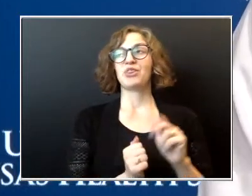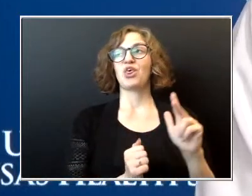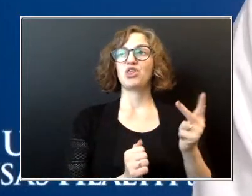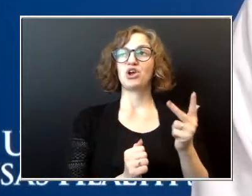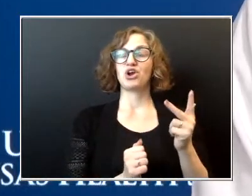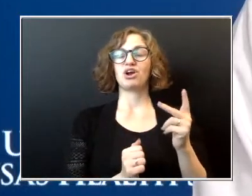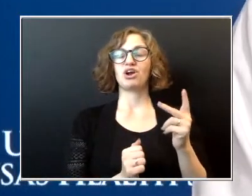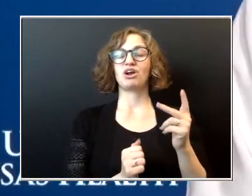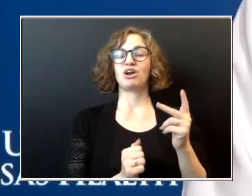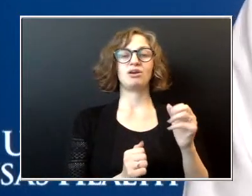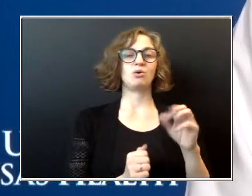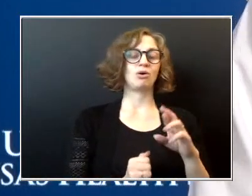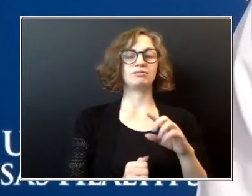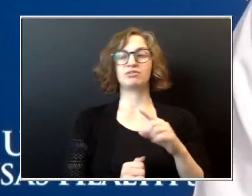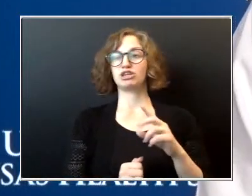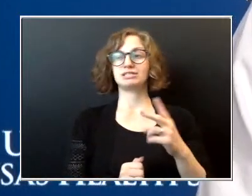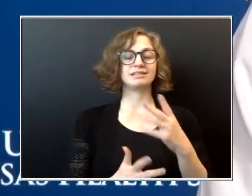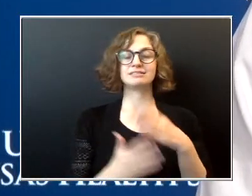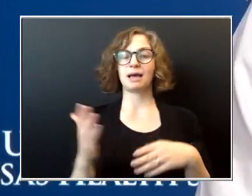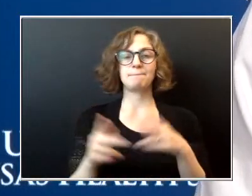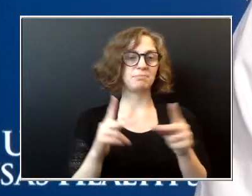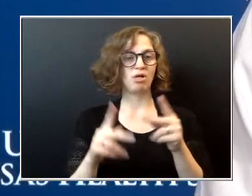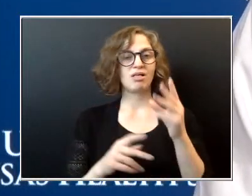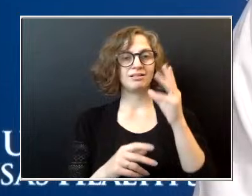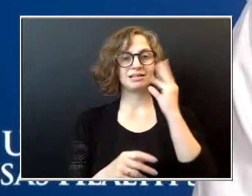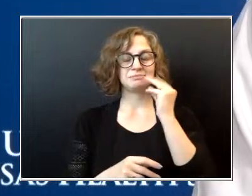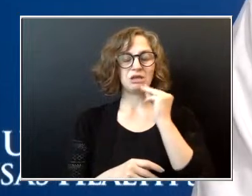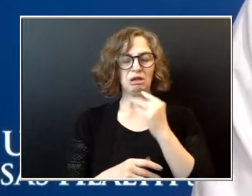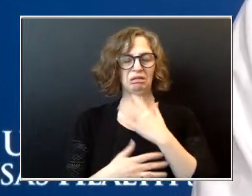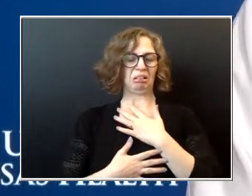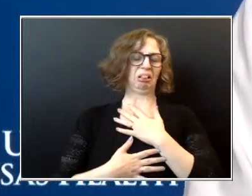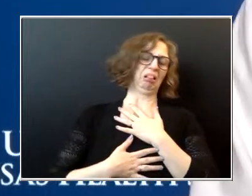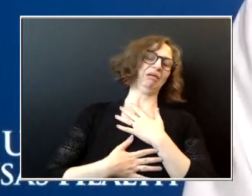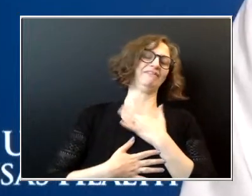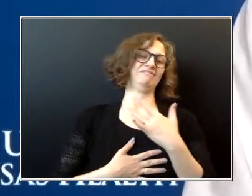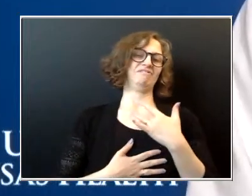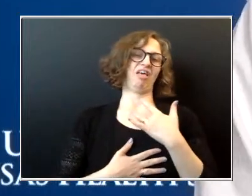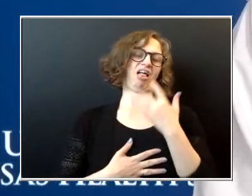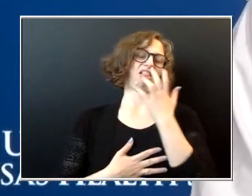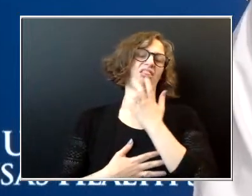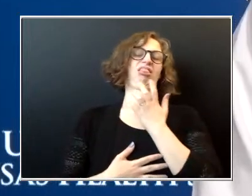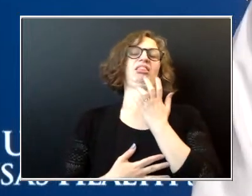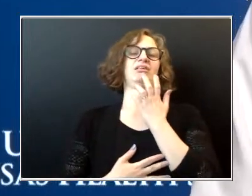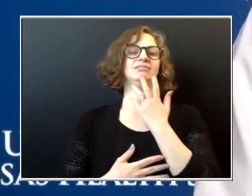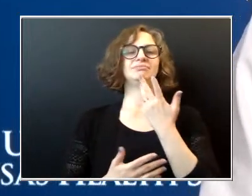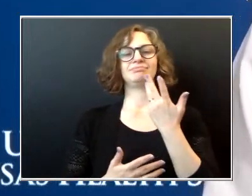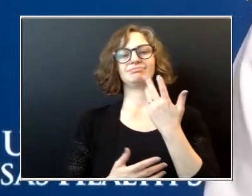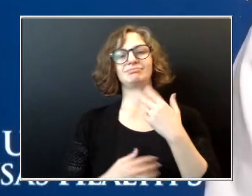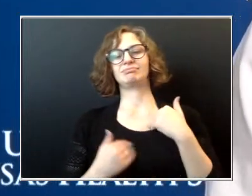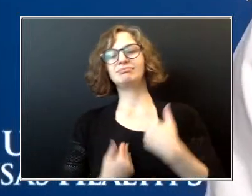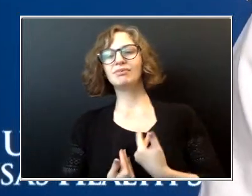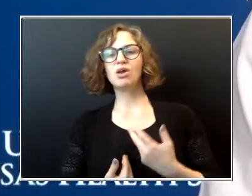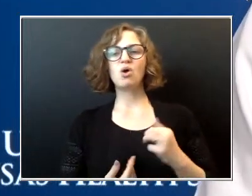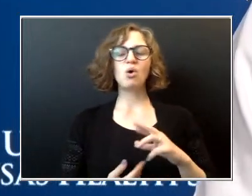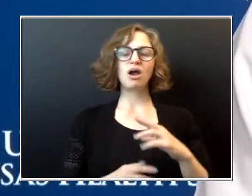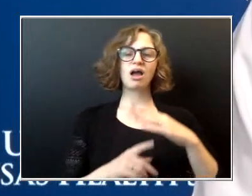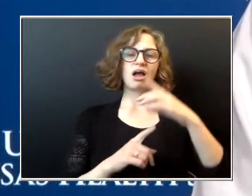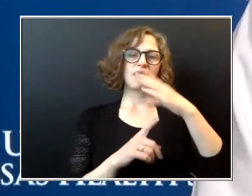no rhyme or reason necessarily. But I think to your point, yeah, you know, getting that malaise or getting some fever and chills at nights or even some local site